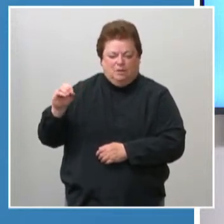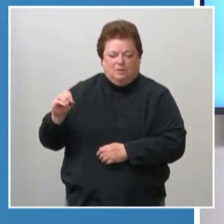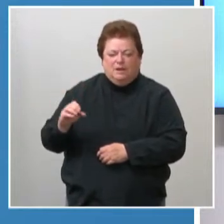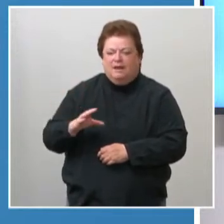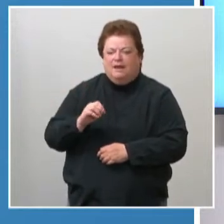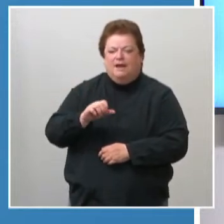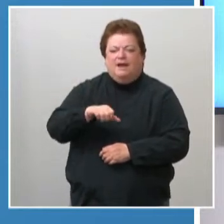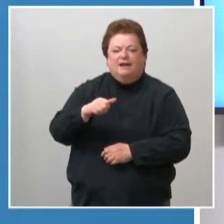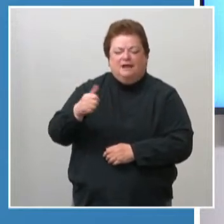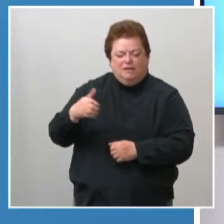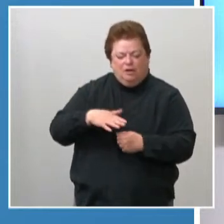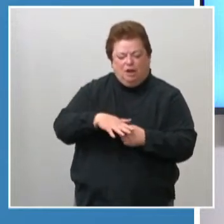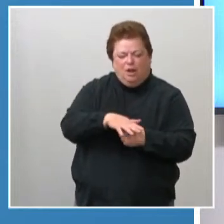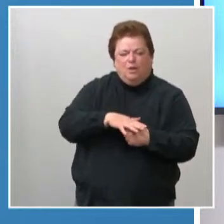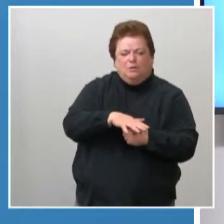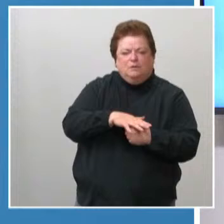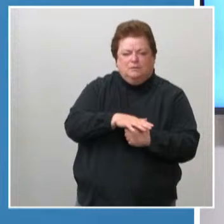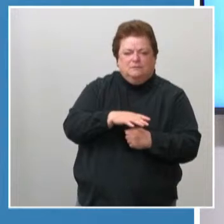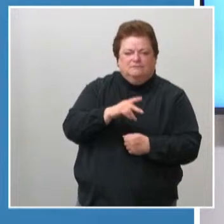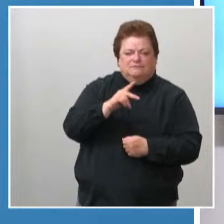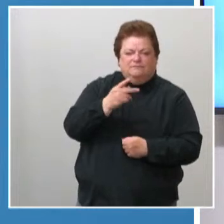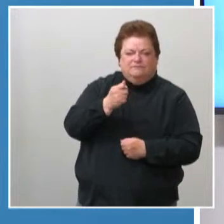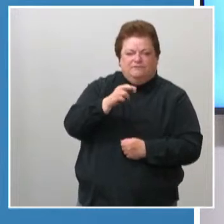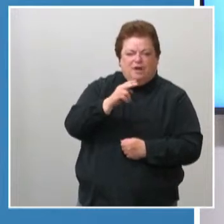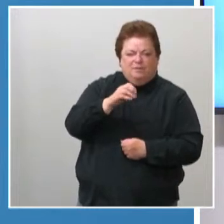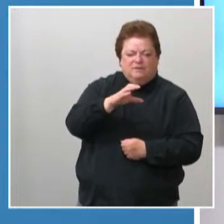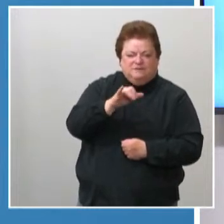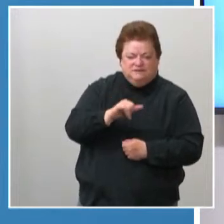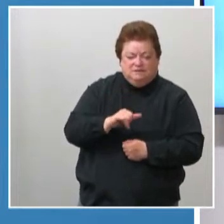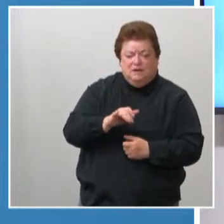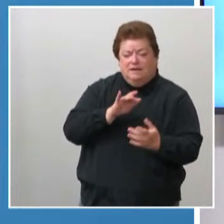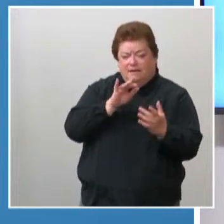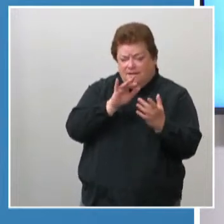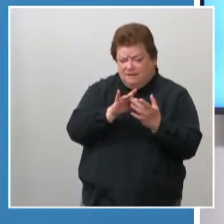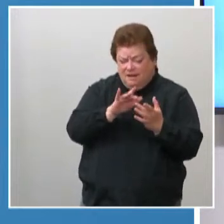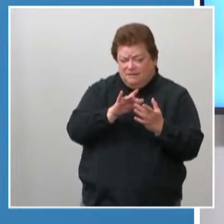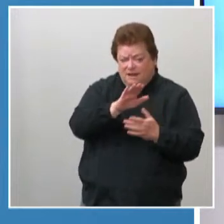as some locally owned pharmacies. Contact your local